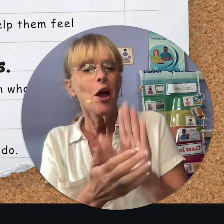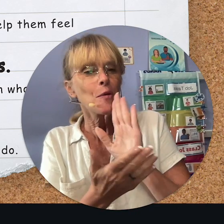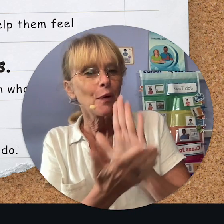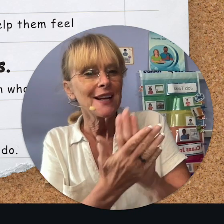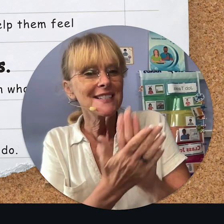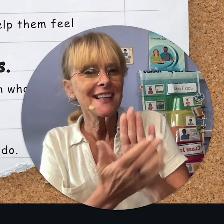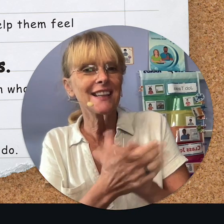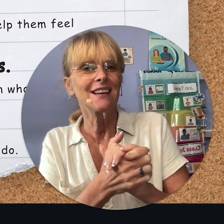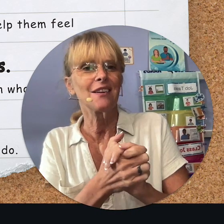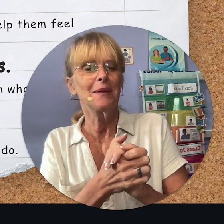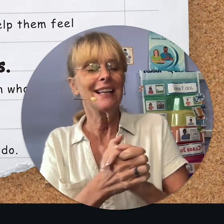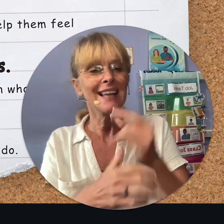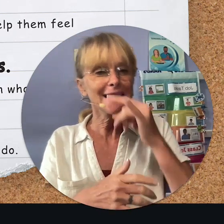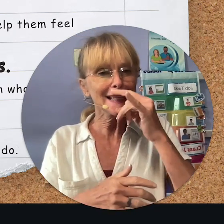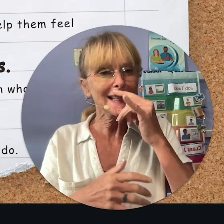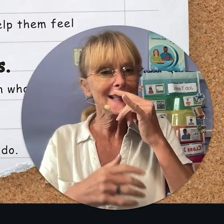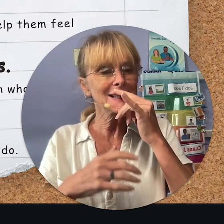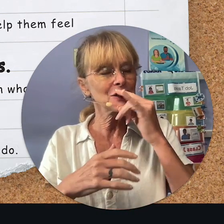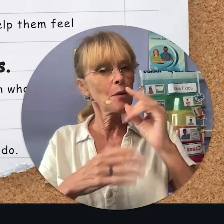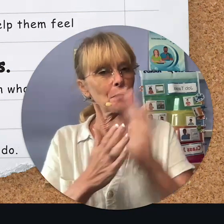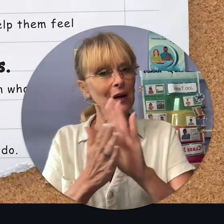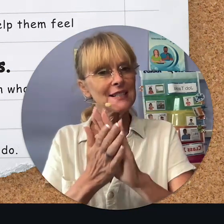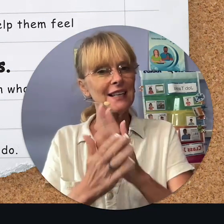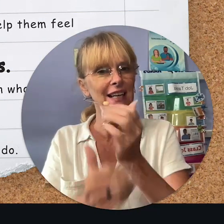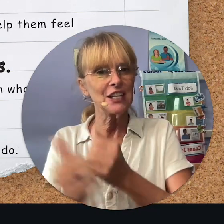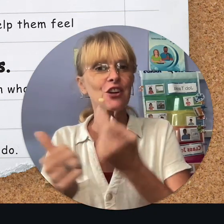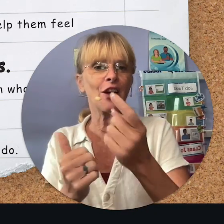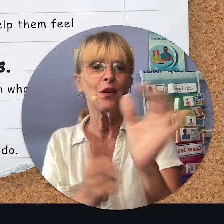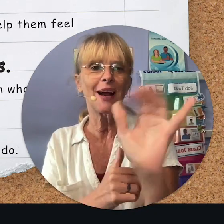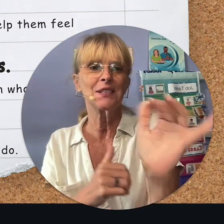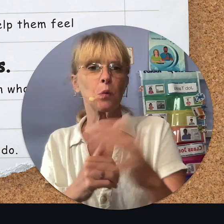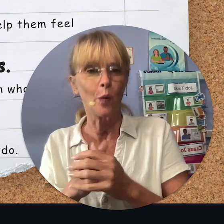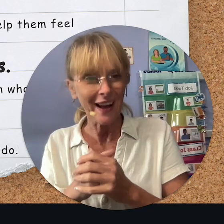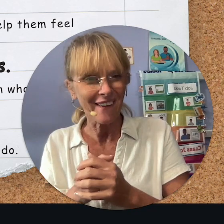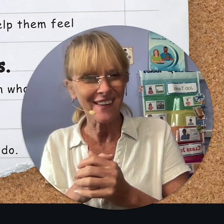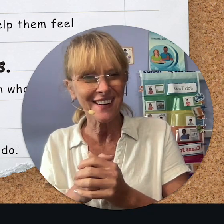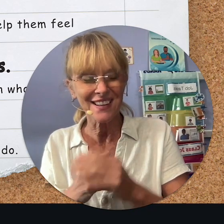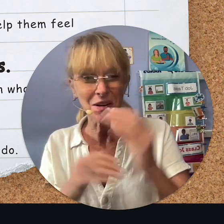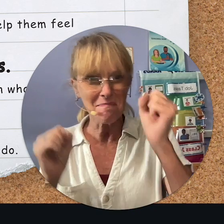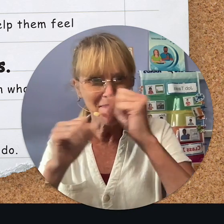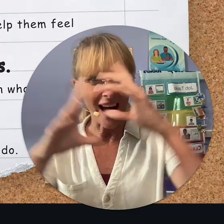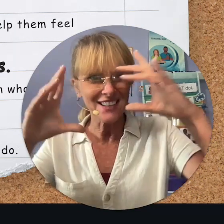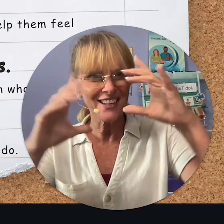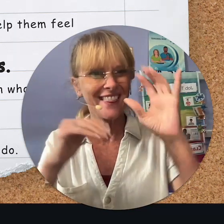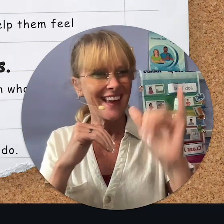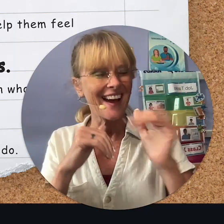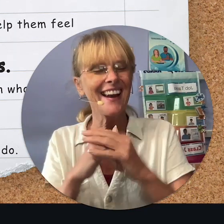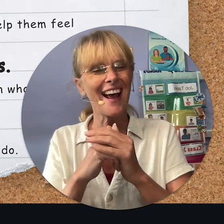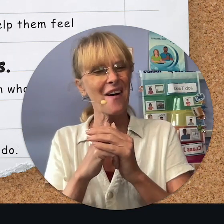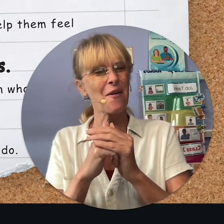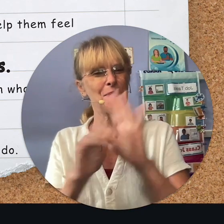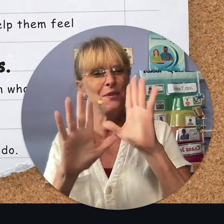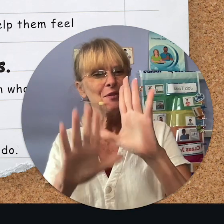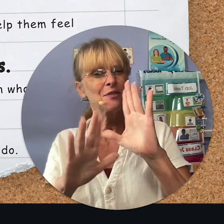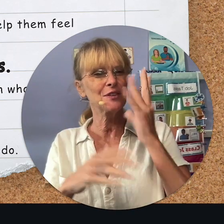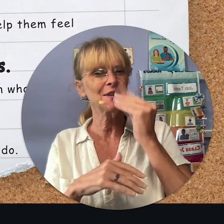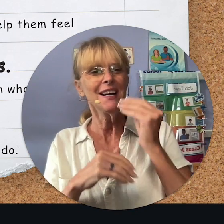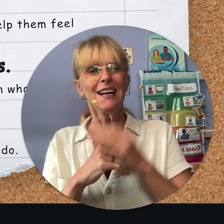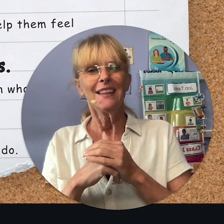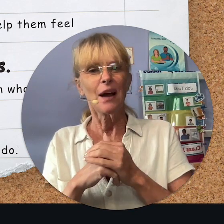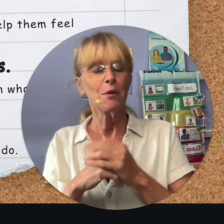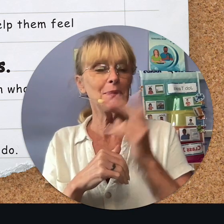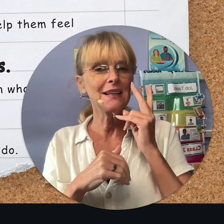encouraging. Praising them. Let the kids start praising each other as well. Can you imagine that? How